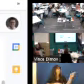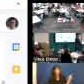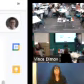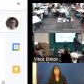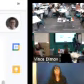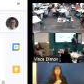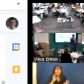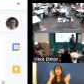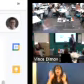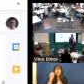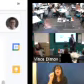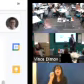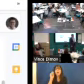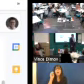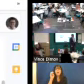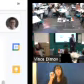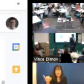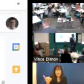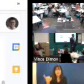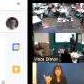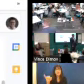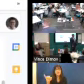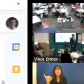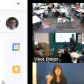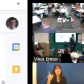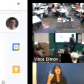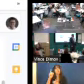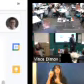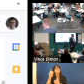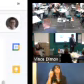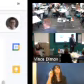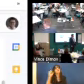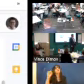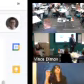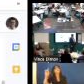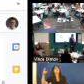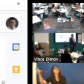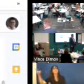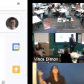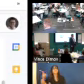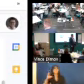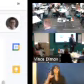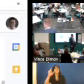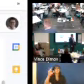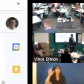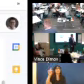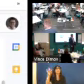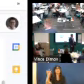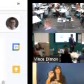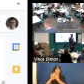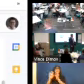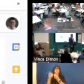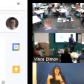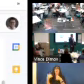Hi, my name is Ame Owen. I'm a teacher of the deaf and hard of hearing from Davis School District. I have a full caseload